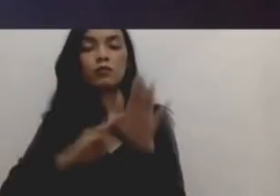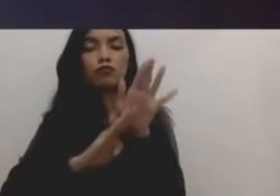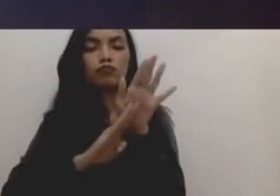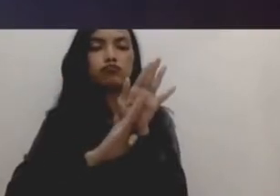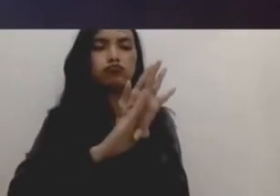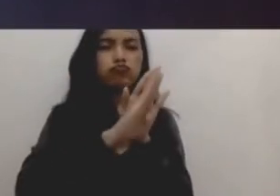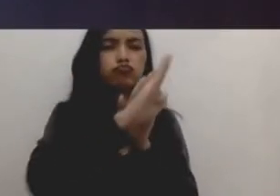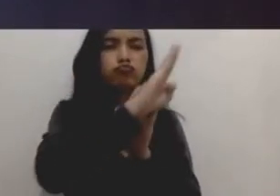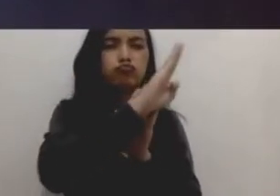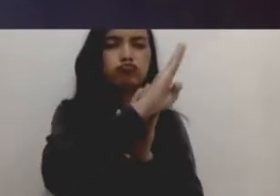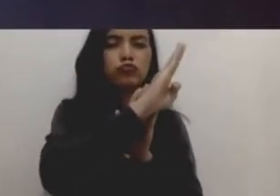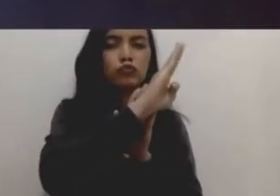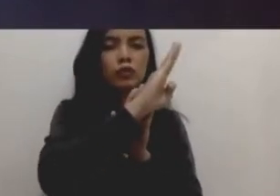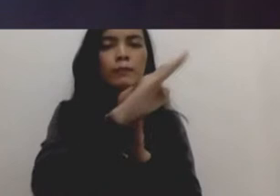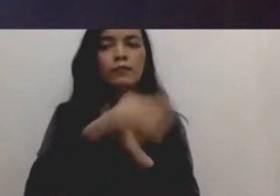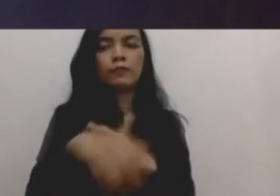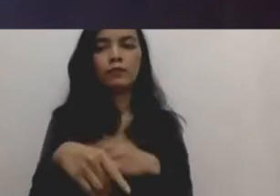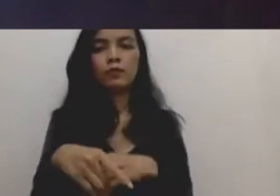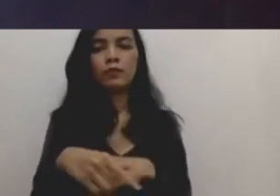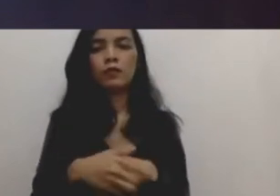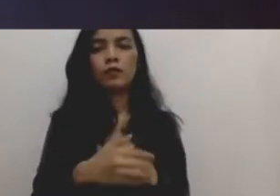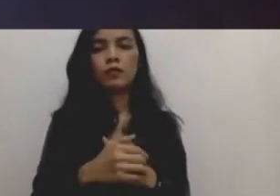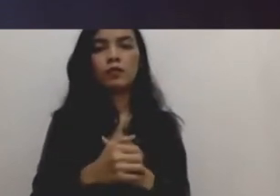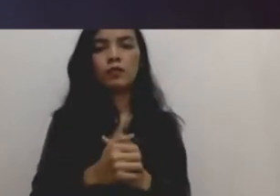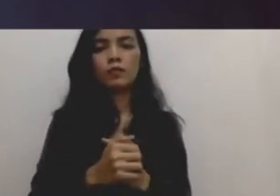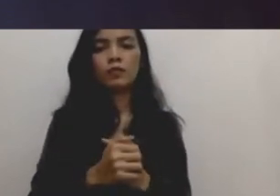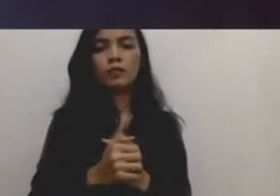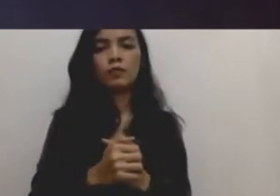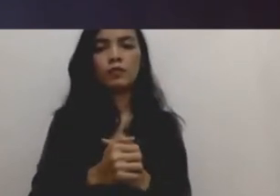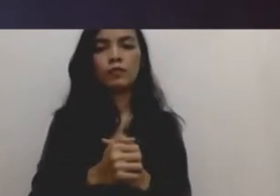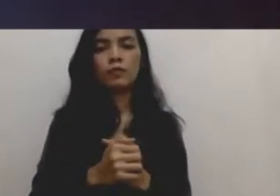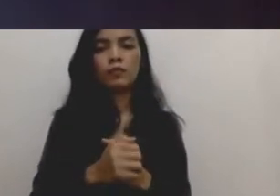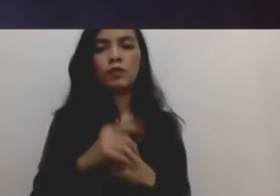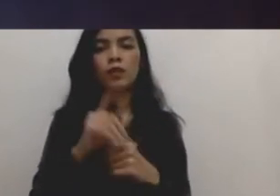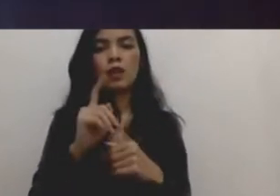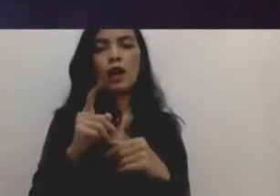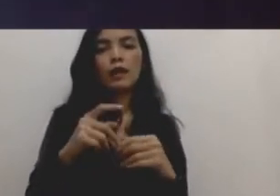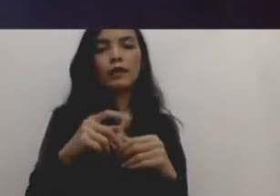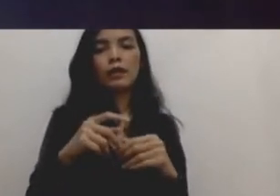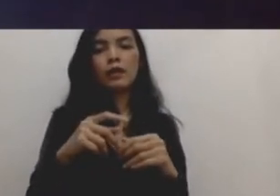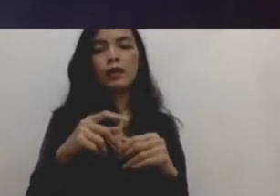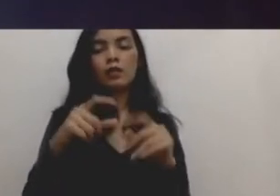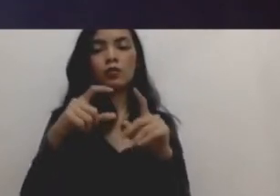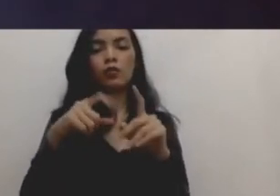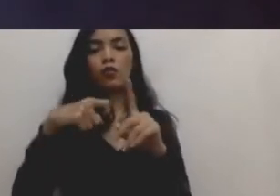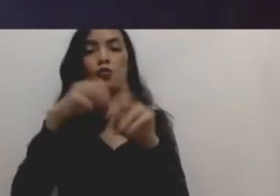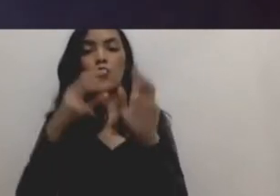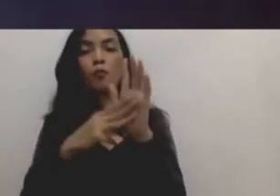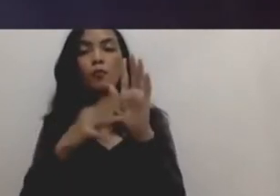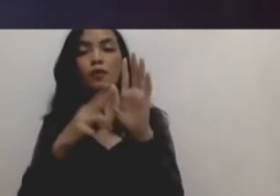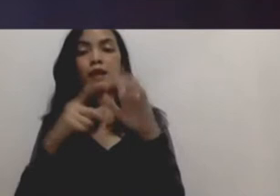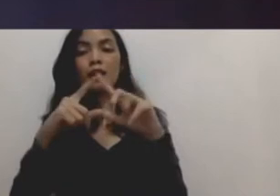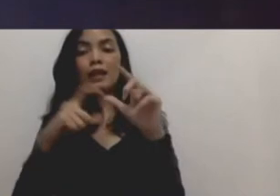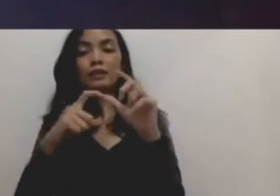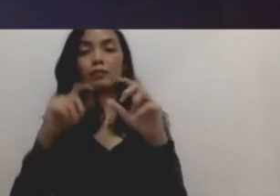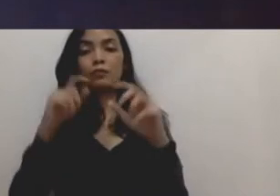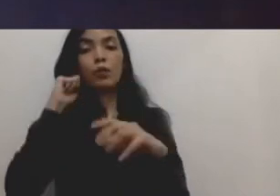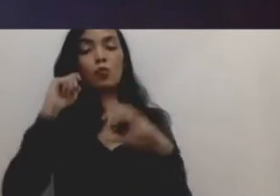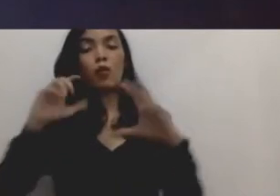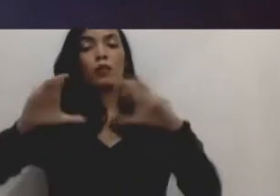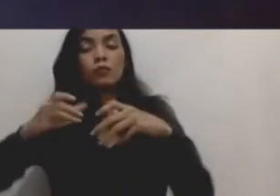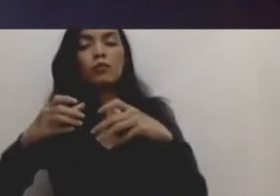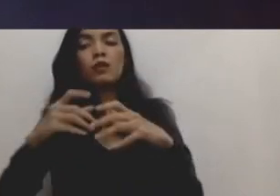increasing than before. The online survey conducted by the National Commission on Violence Against Women shows